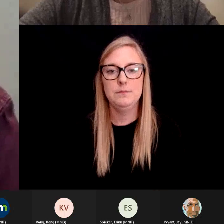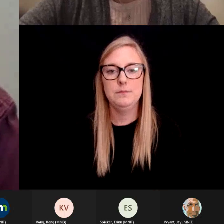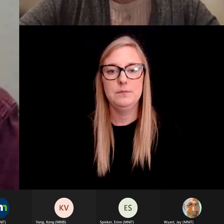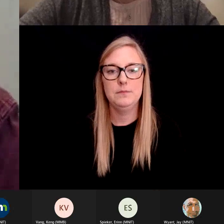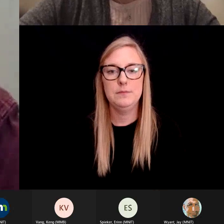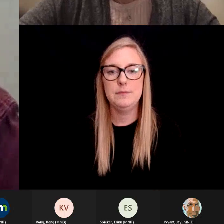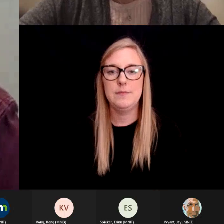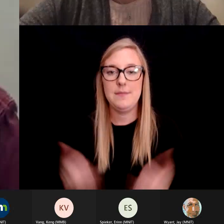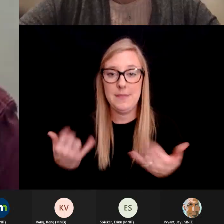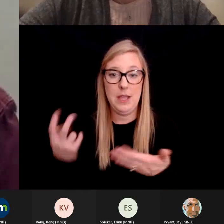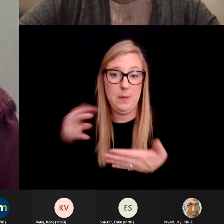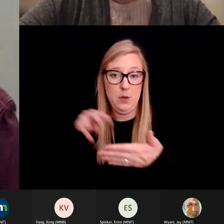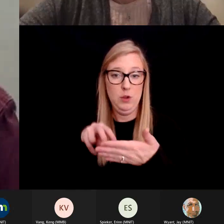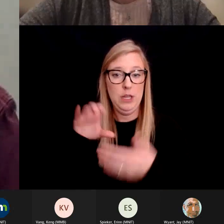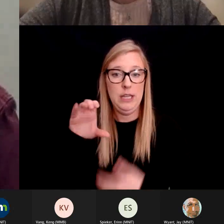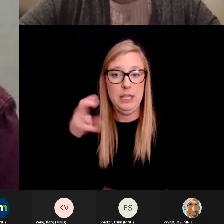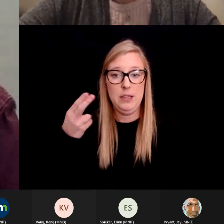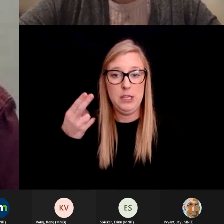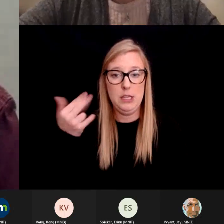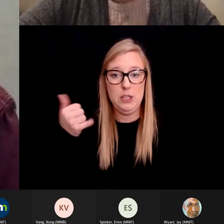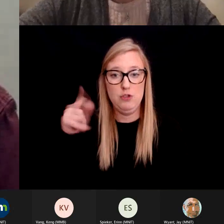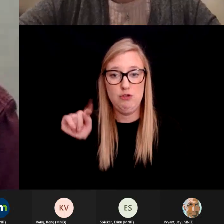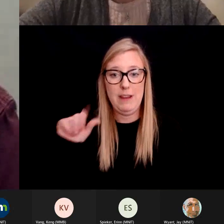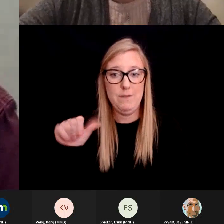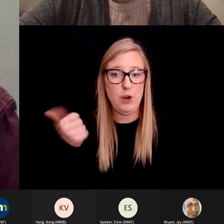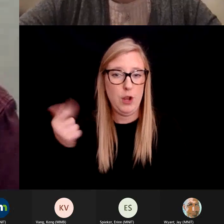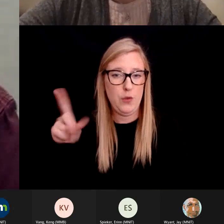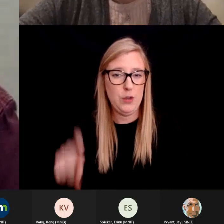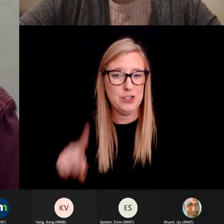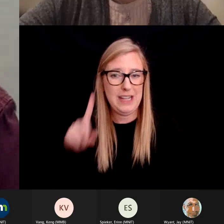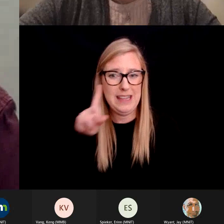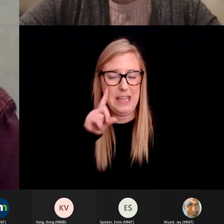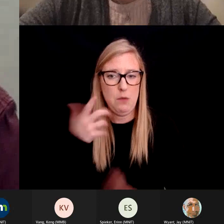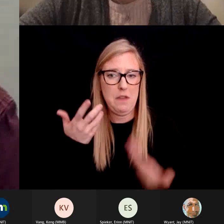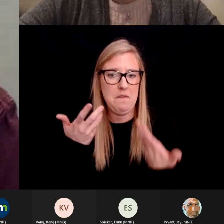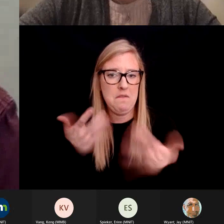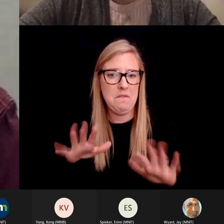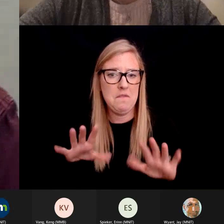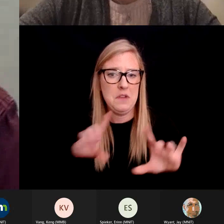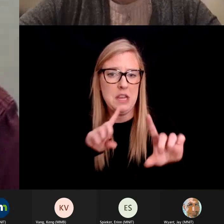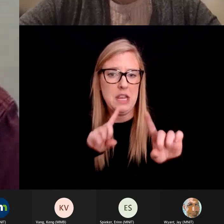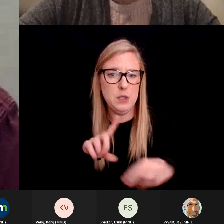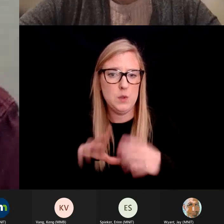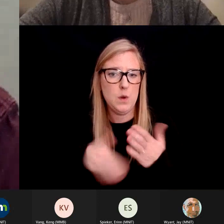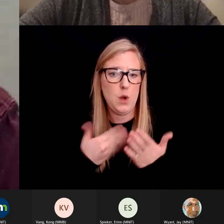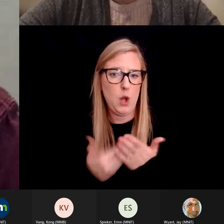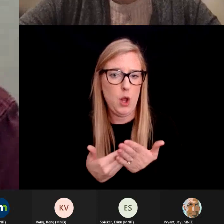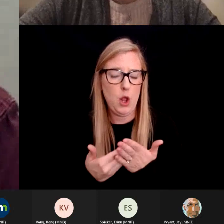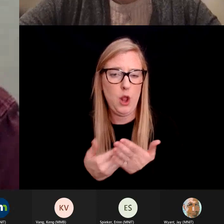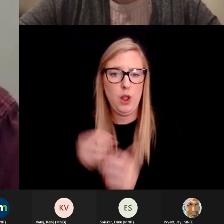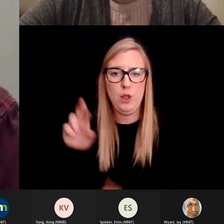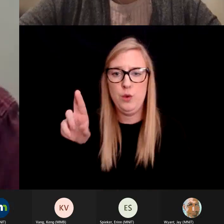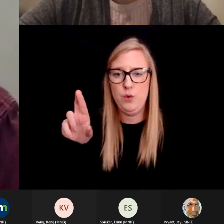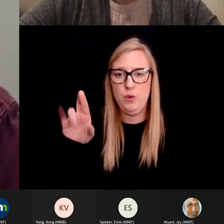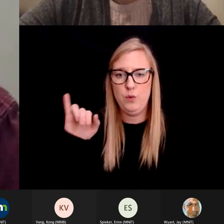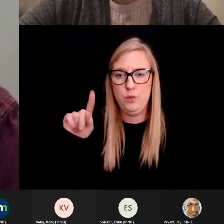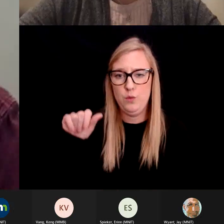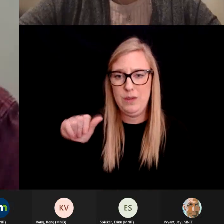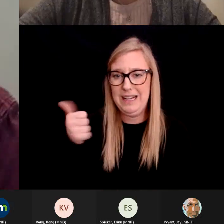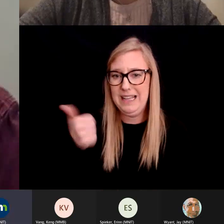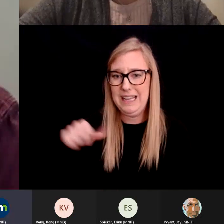I'm looking at the chat to see if we have other questions. I feel like we might have covered everything. Rita, are there any questions